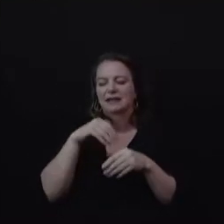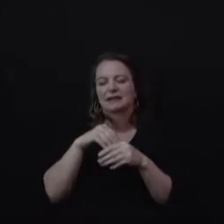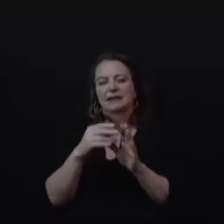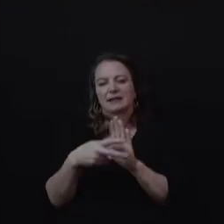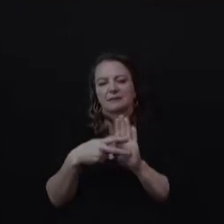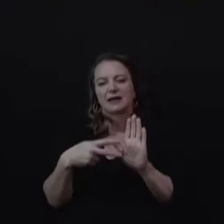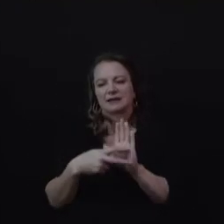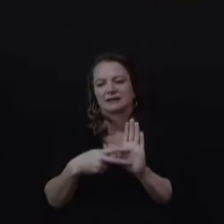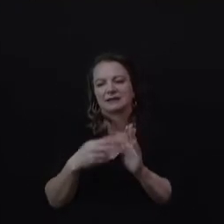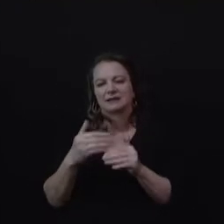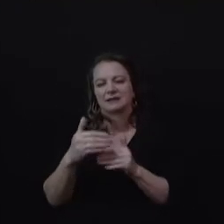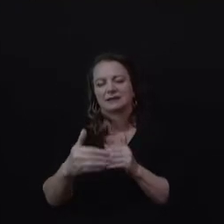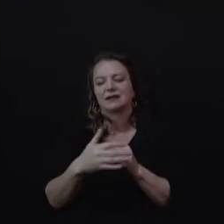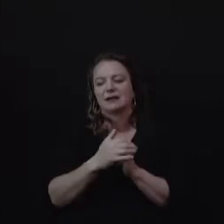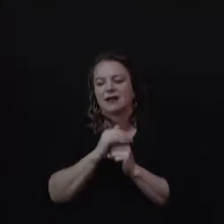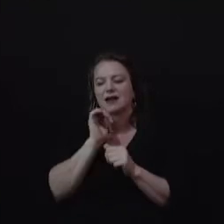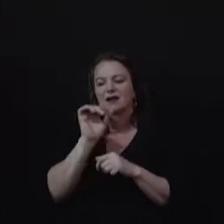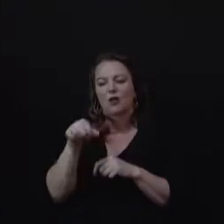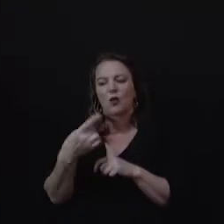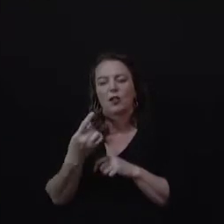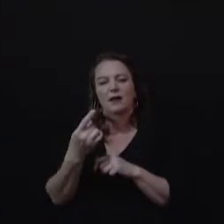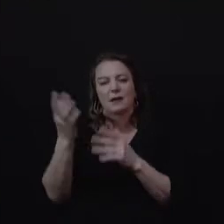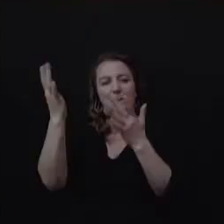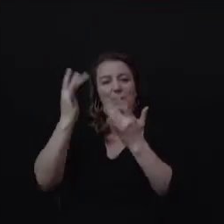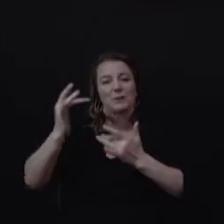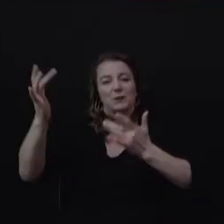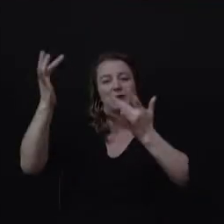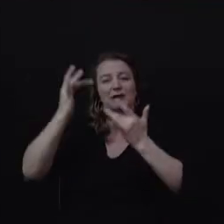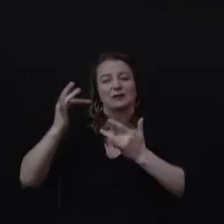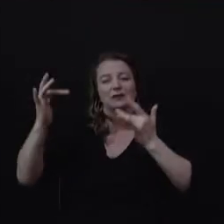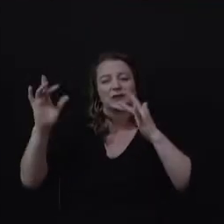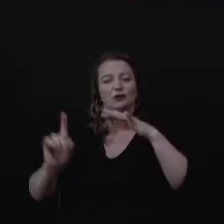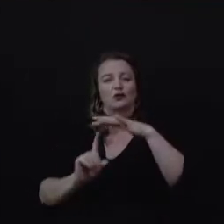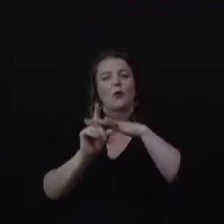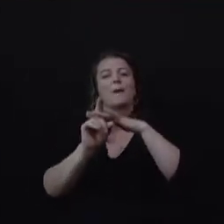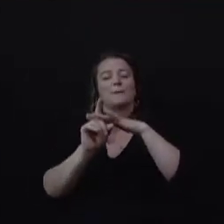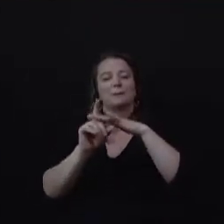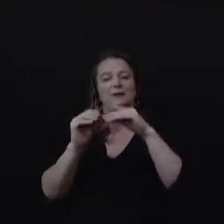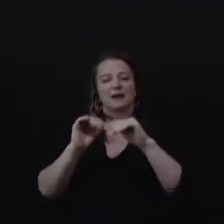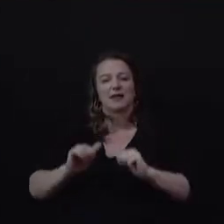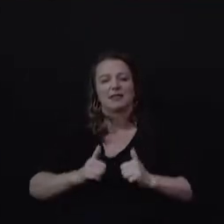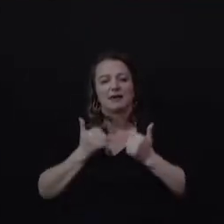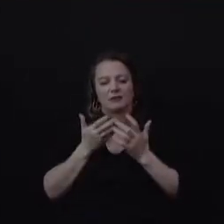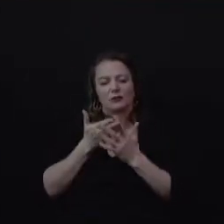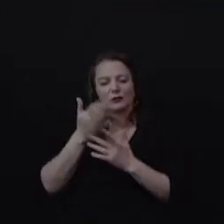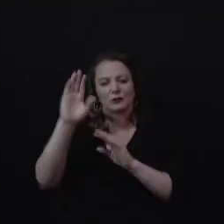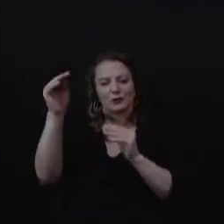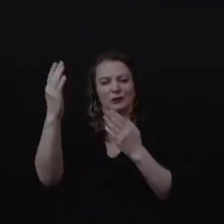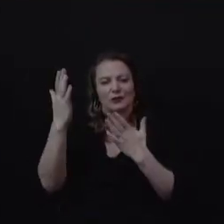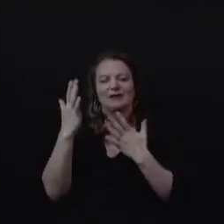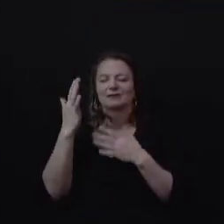passages that not only has mercy shown up in our lives through grace, and God knows we need some grace,